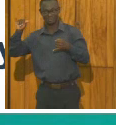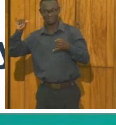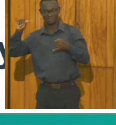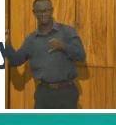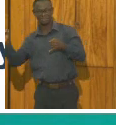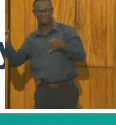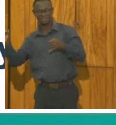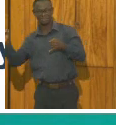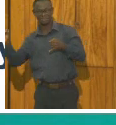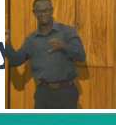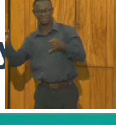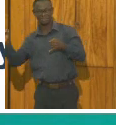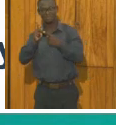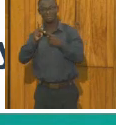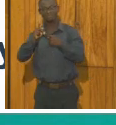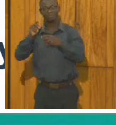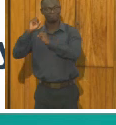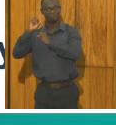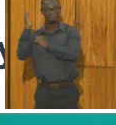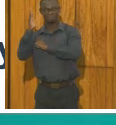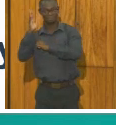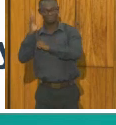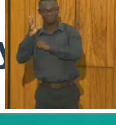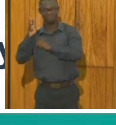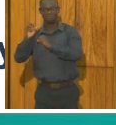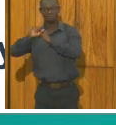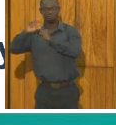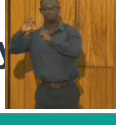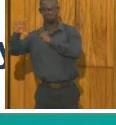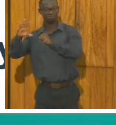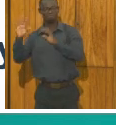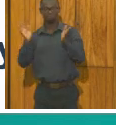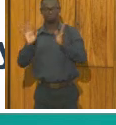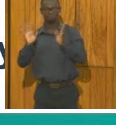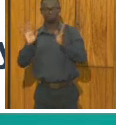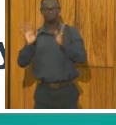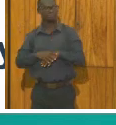of this presentation, I did not focus on hepatitis. So, of course,